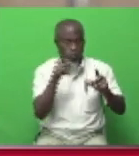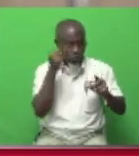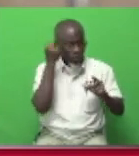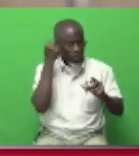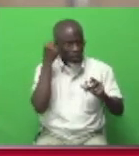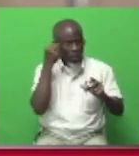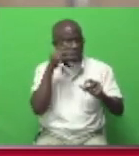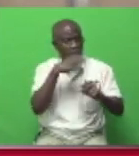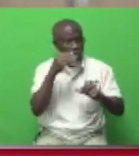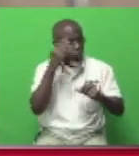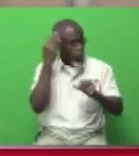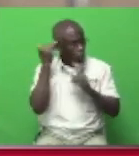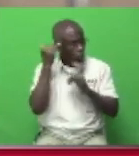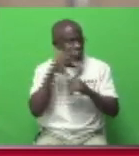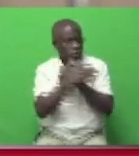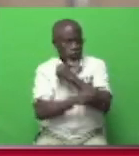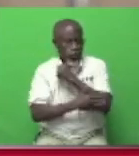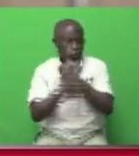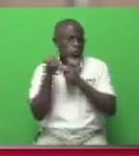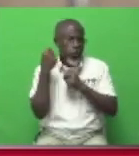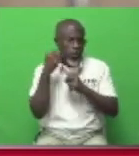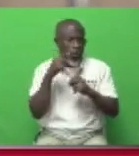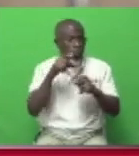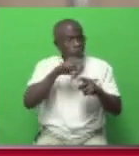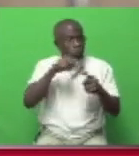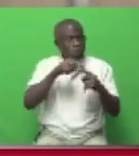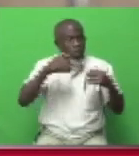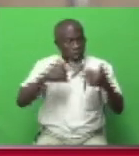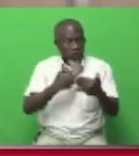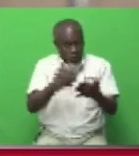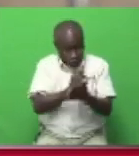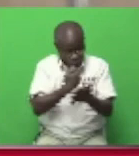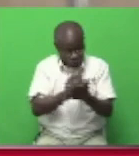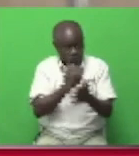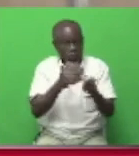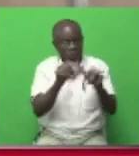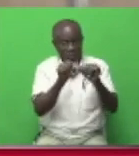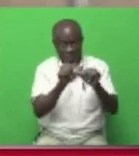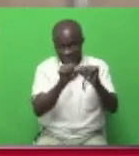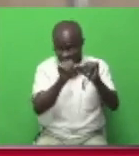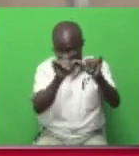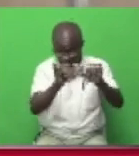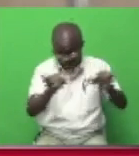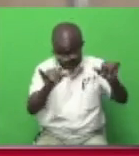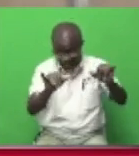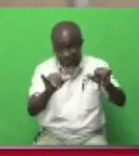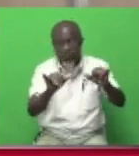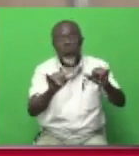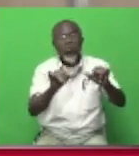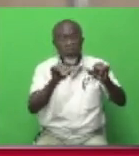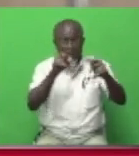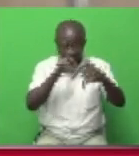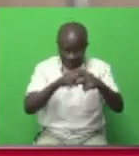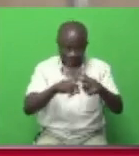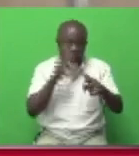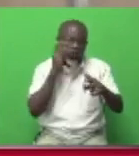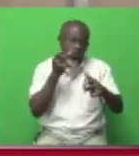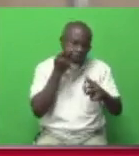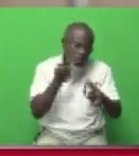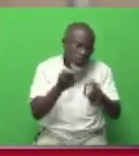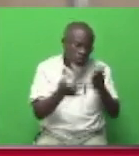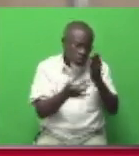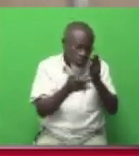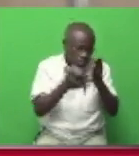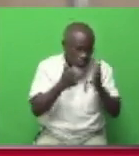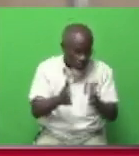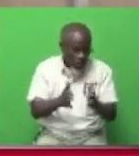hoping, will understand that once these new systems go live, it's only then our technocrats may be able